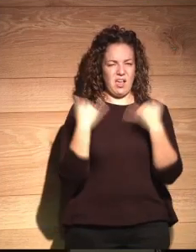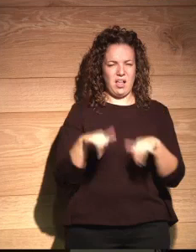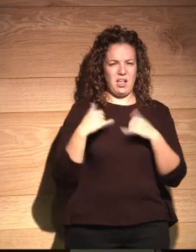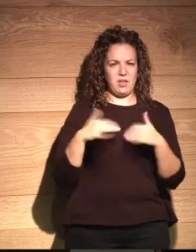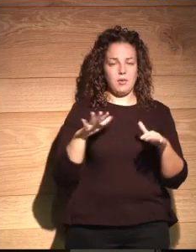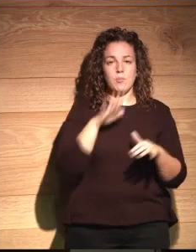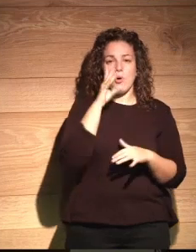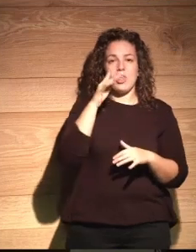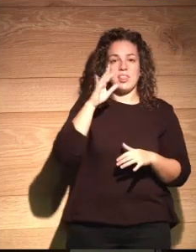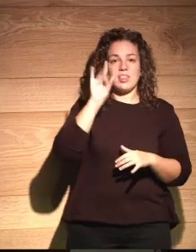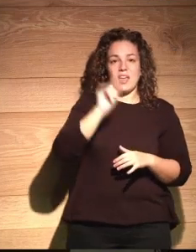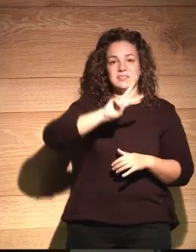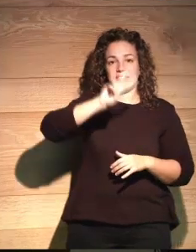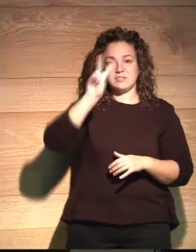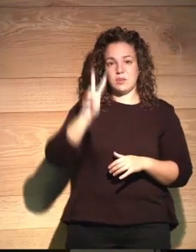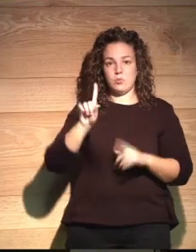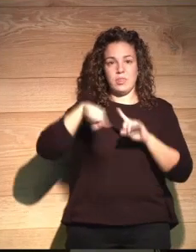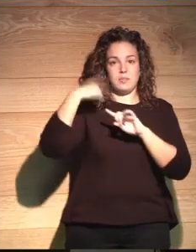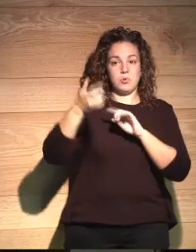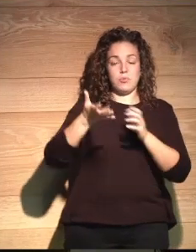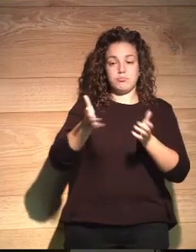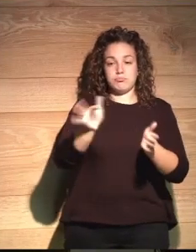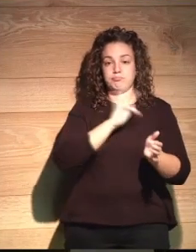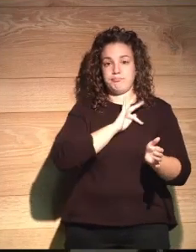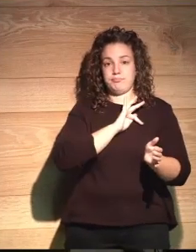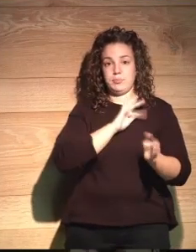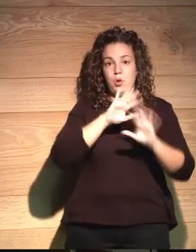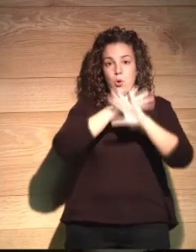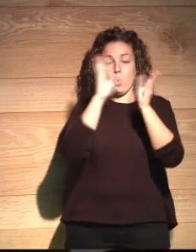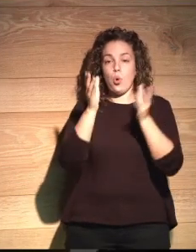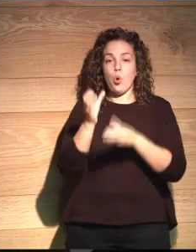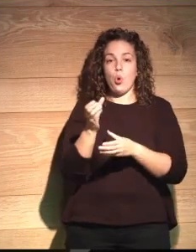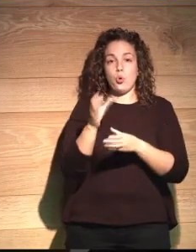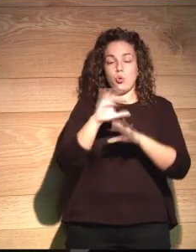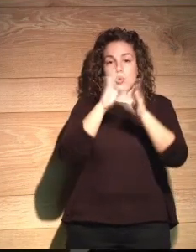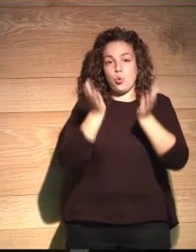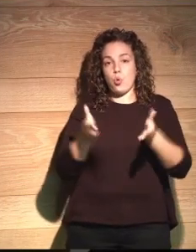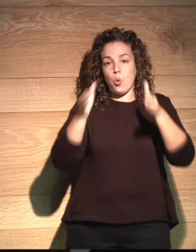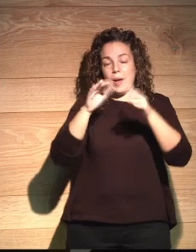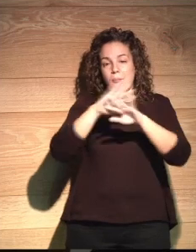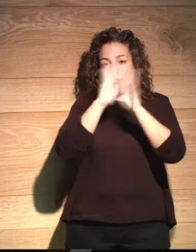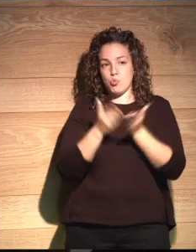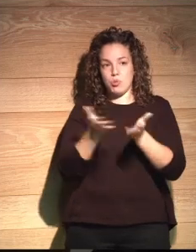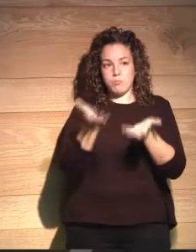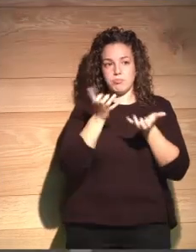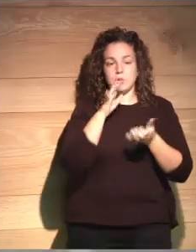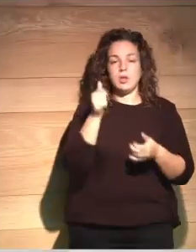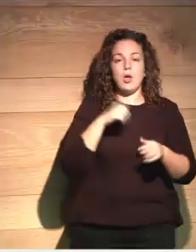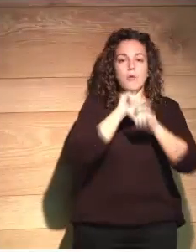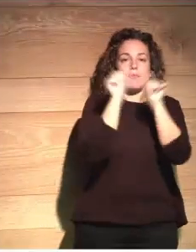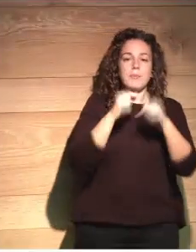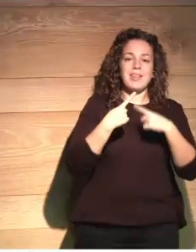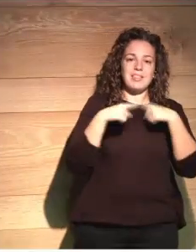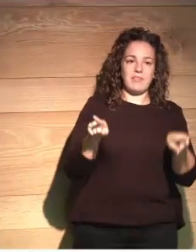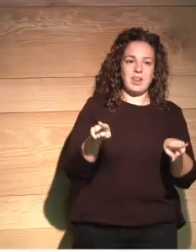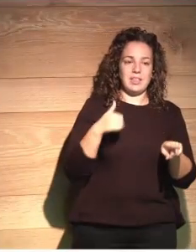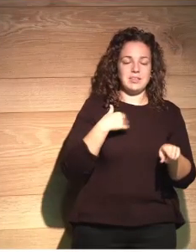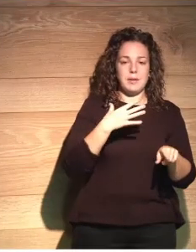Cup. So the idea that data can show a city in a way we couldn't before. I'll show you another project. It's from this paper we did in the